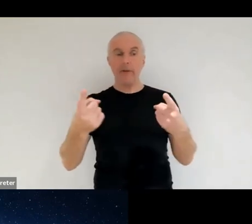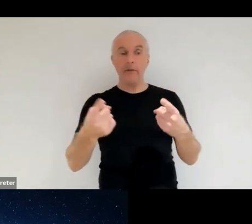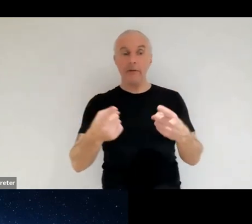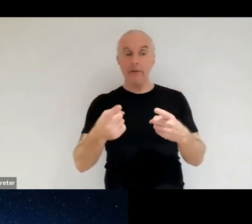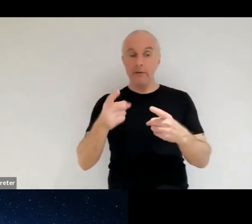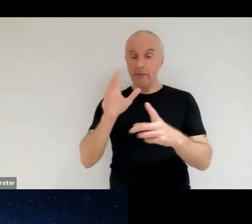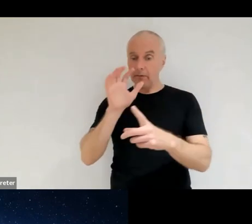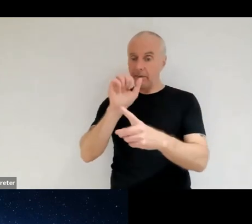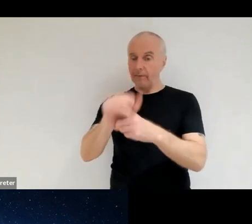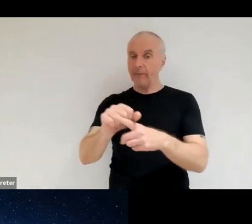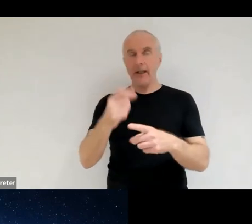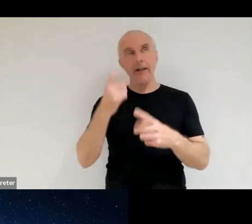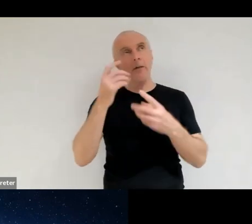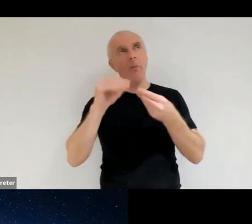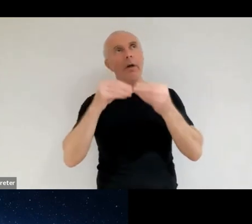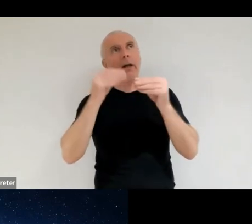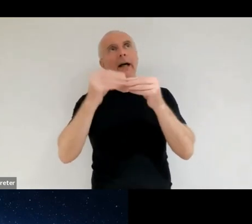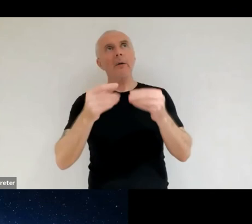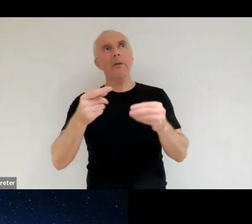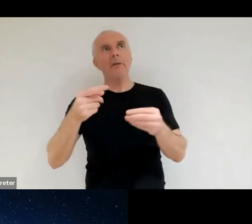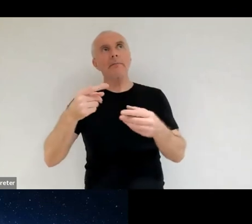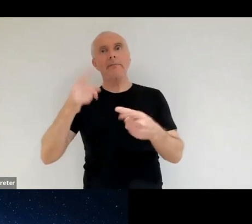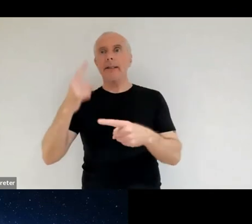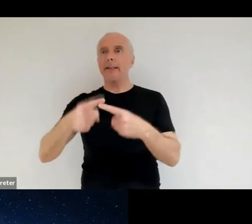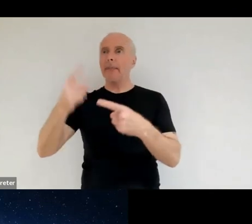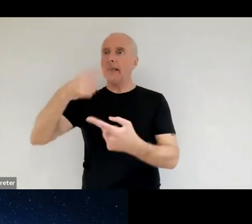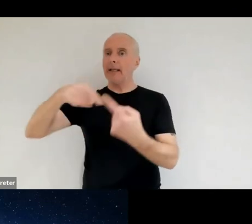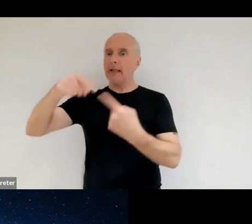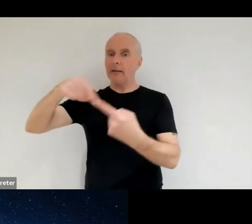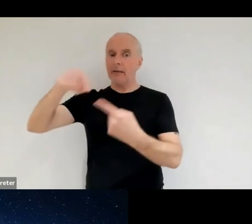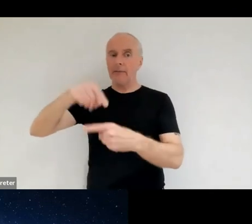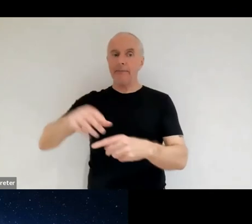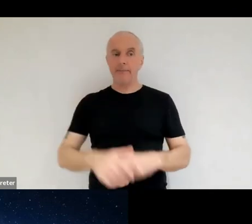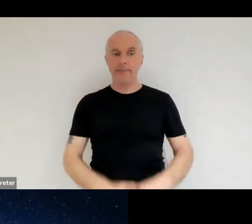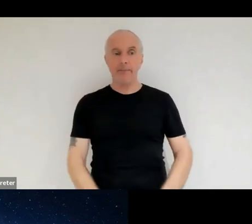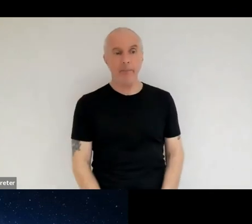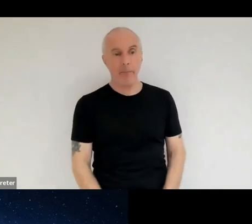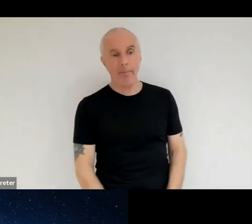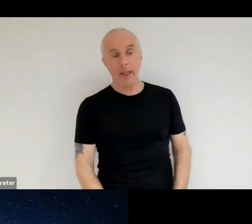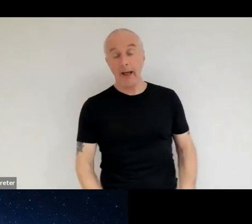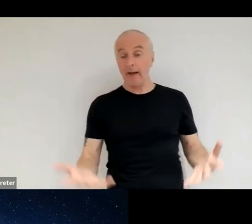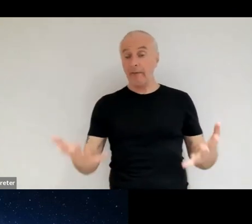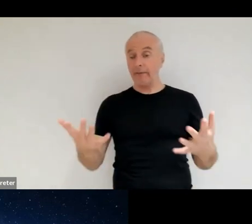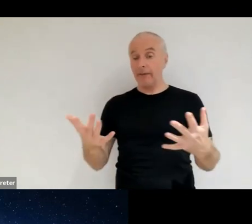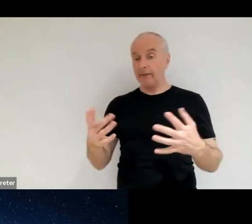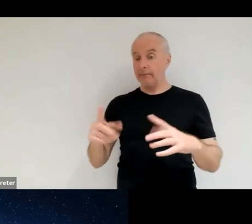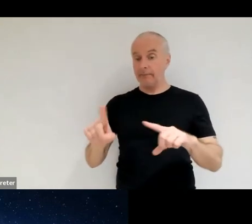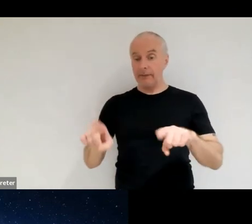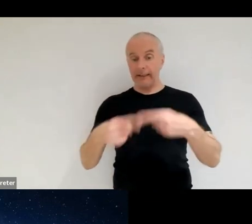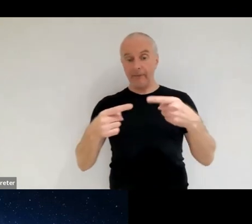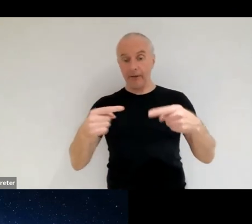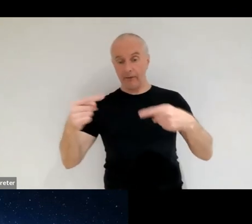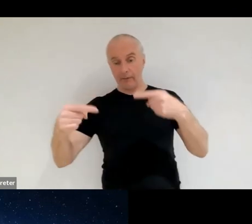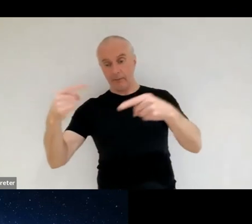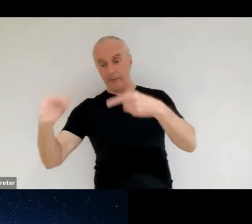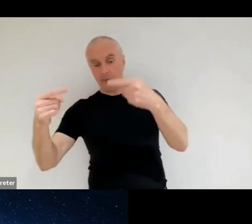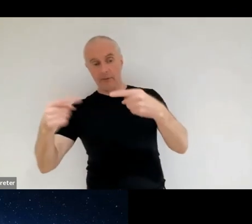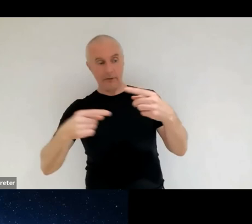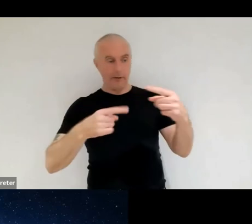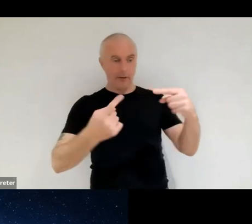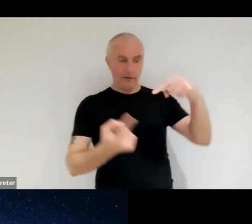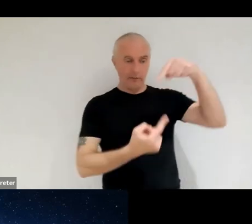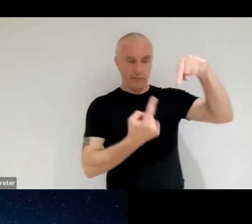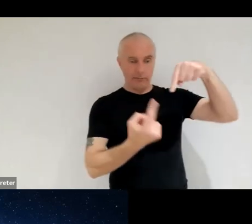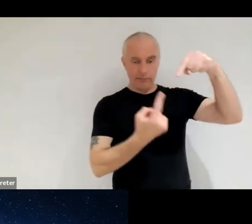then deduce how fast the black hole was spinning. Now, if the spins are, you know, pointing in some arbitrary direction, which they may do, especially in a globular